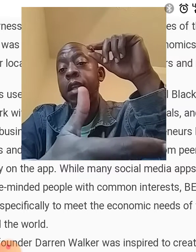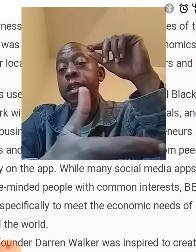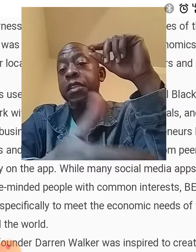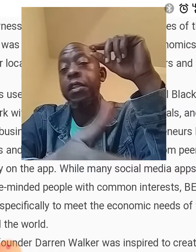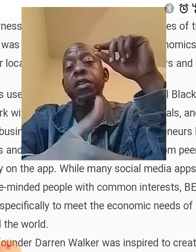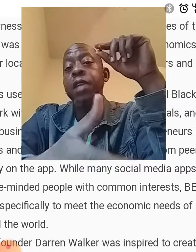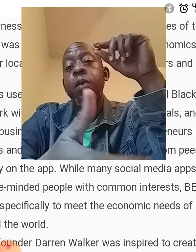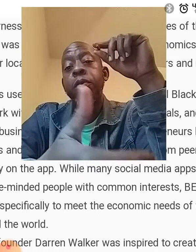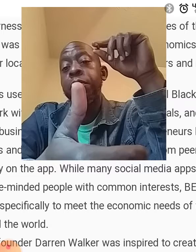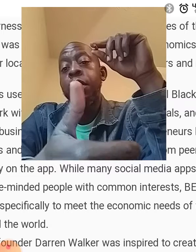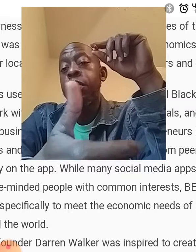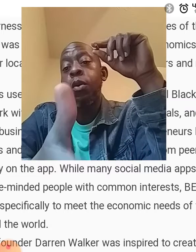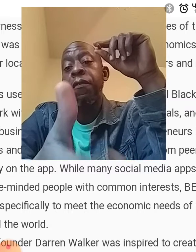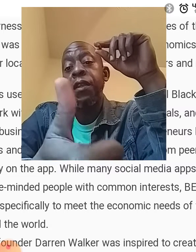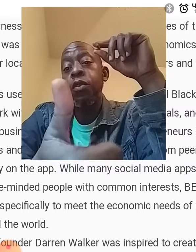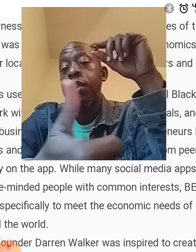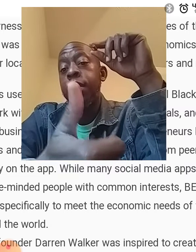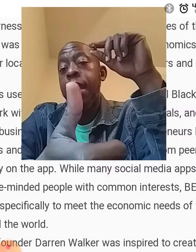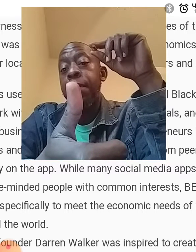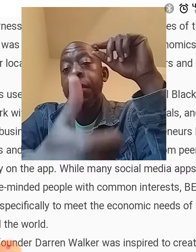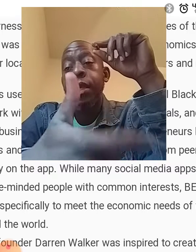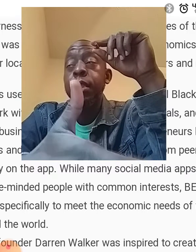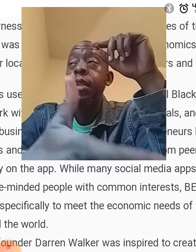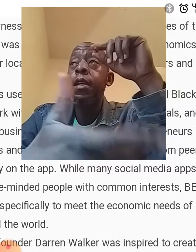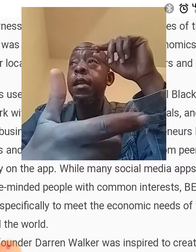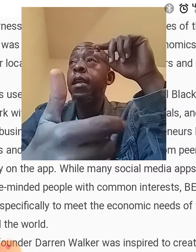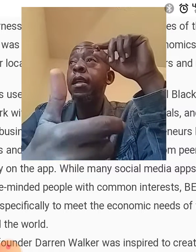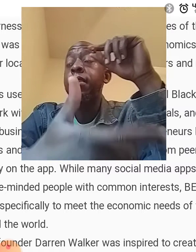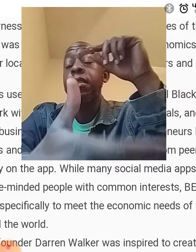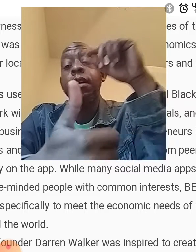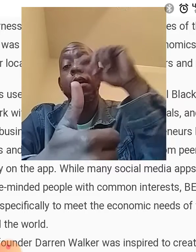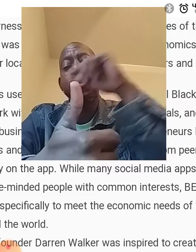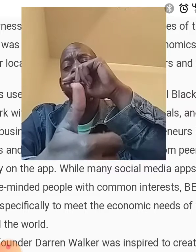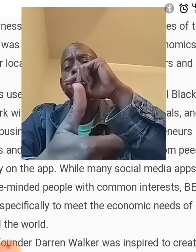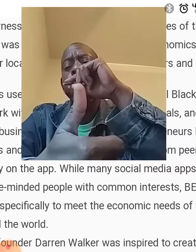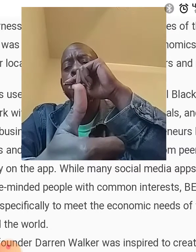or none of that shit, which I don't know if he do or not, but he's